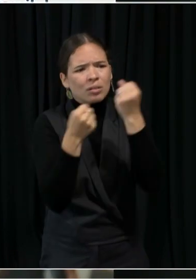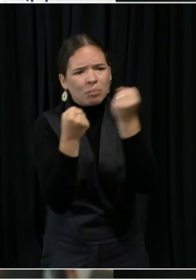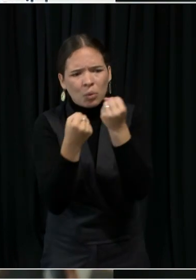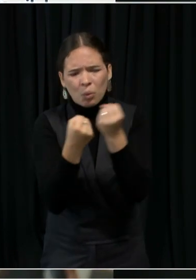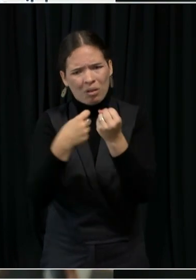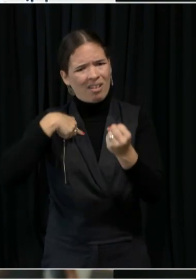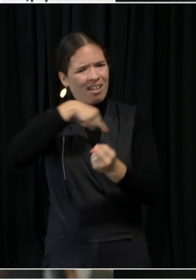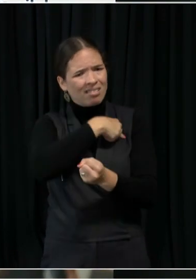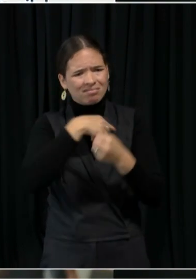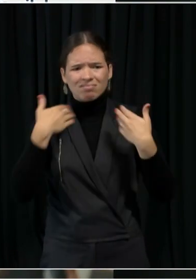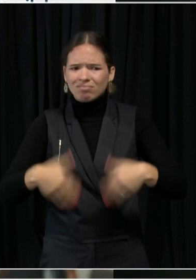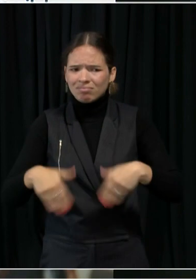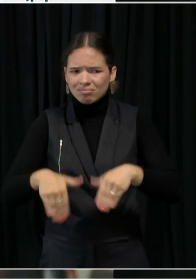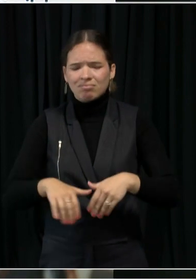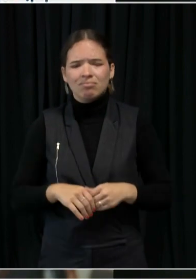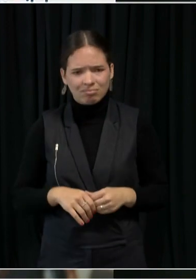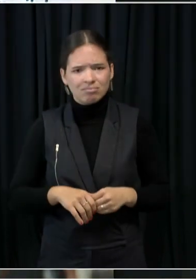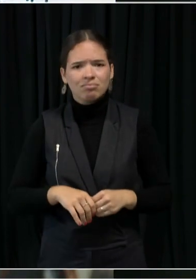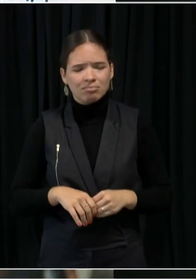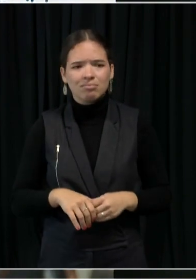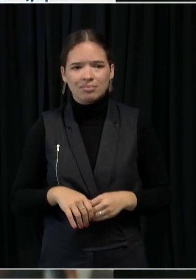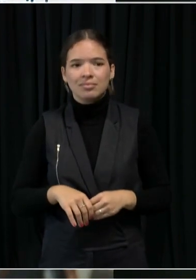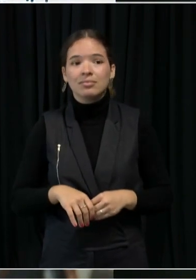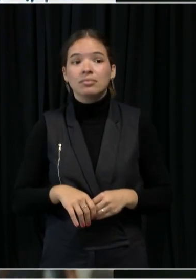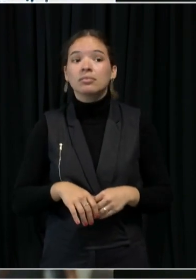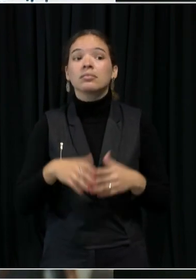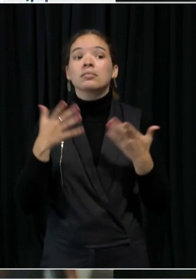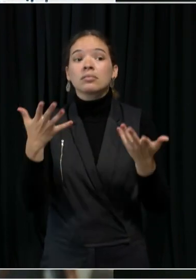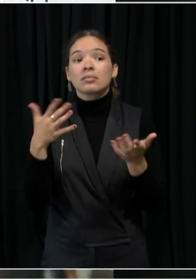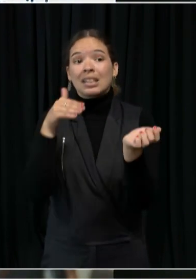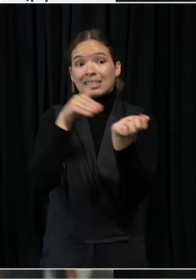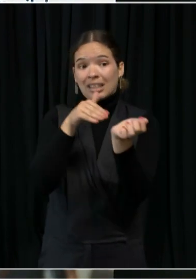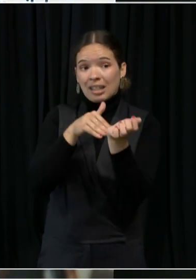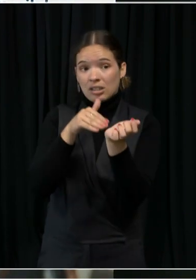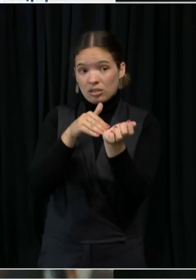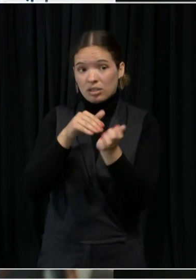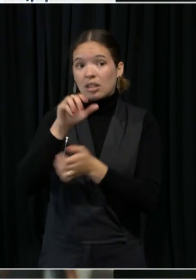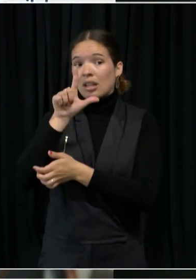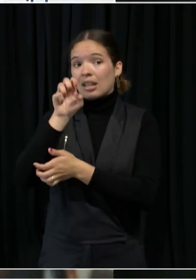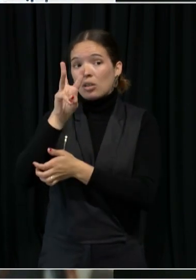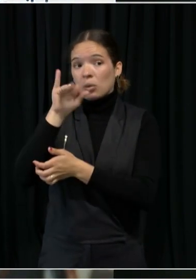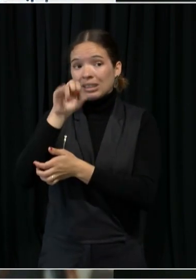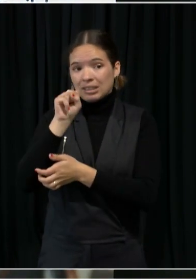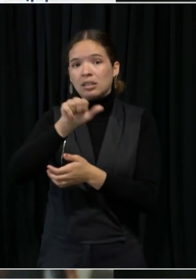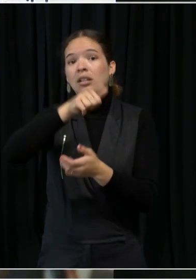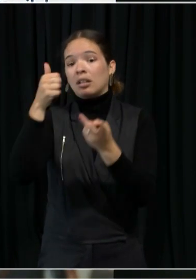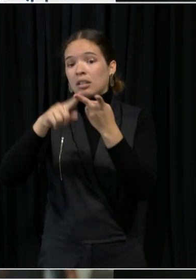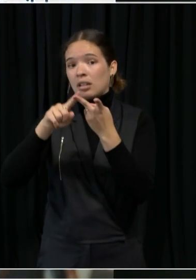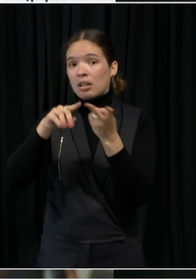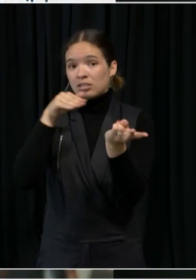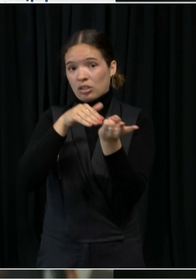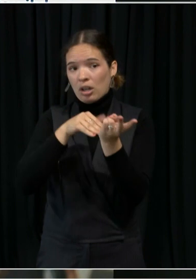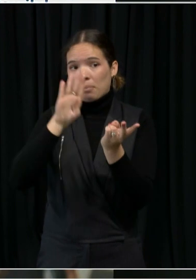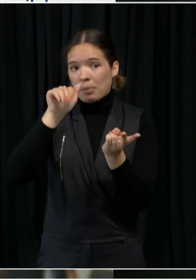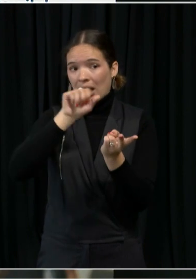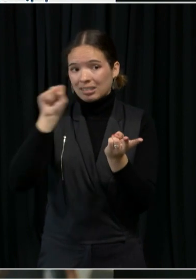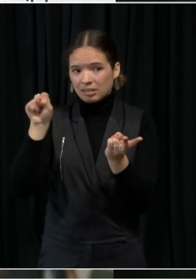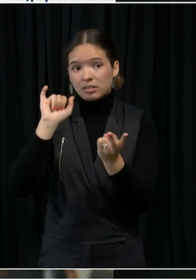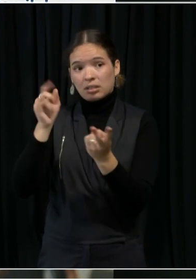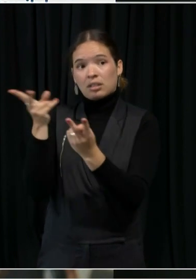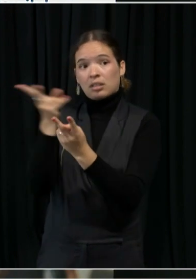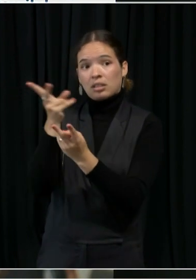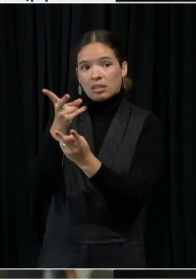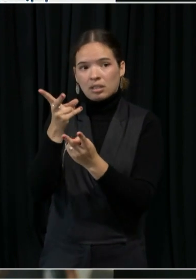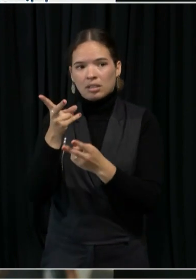the transformation. I see Dr. Lewis and Dr. Basron here, also members of my cabinet, and I'm